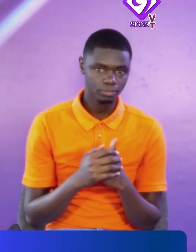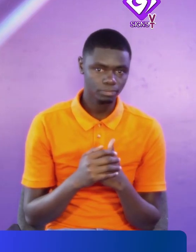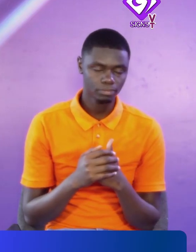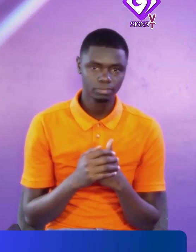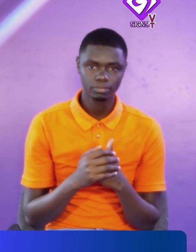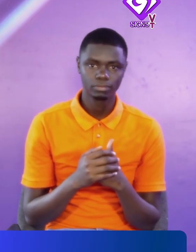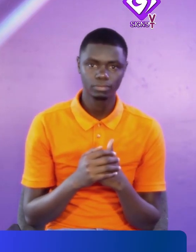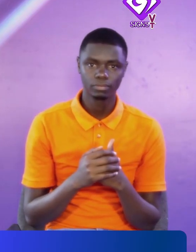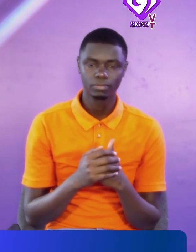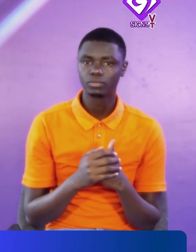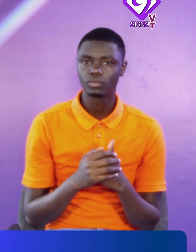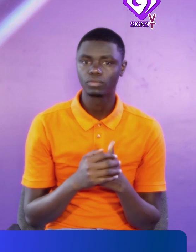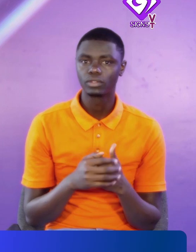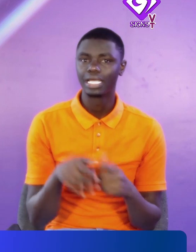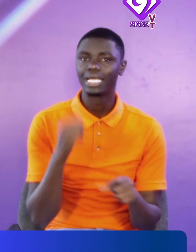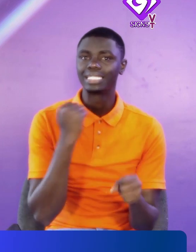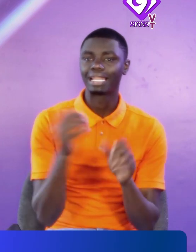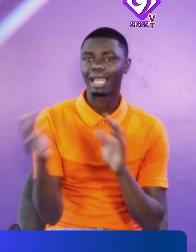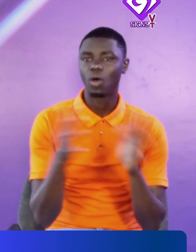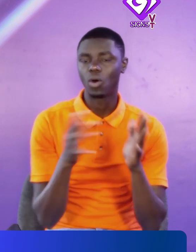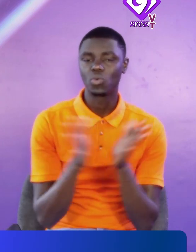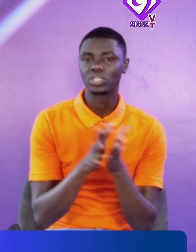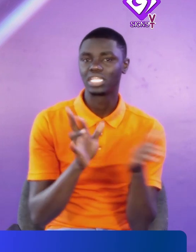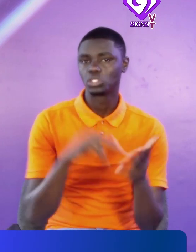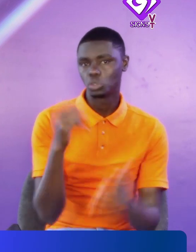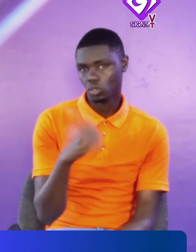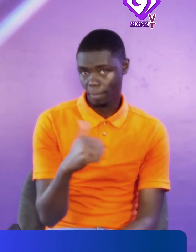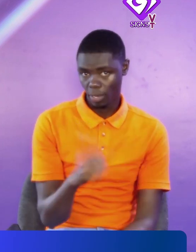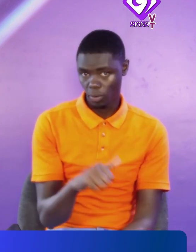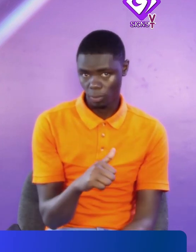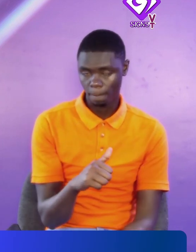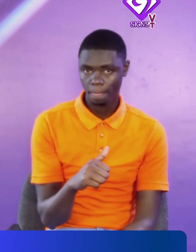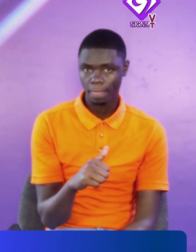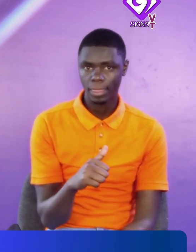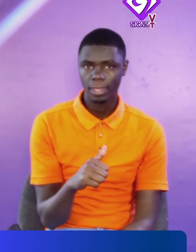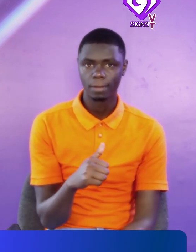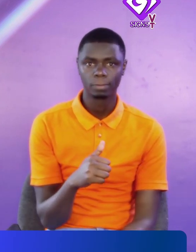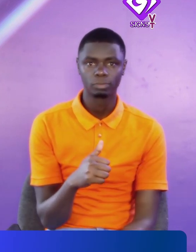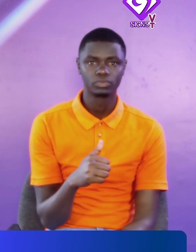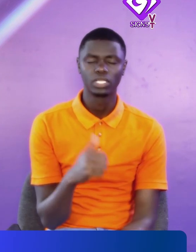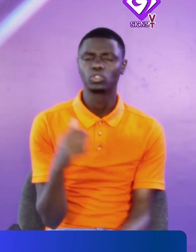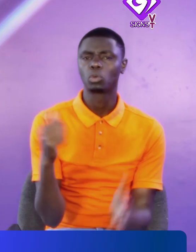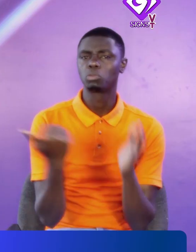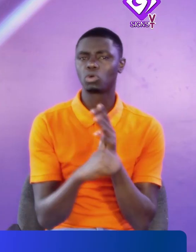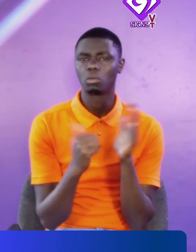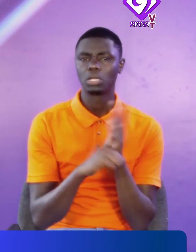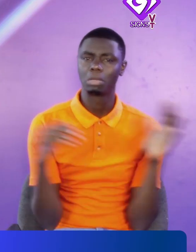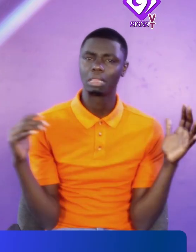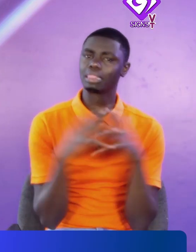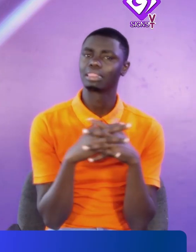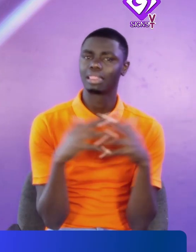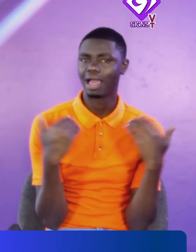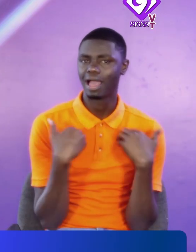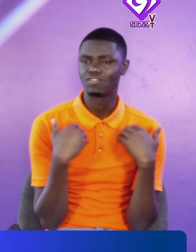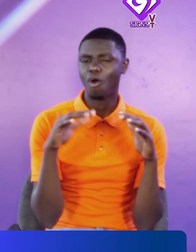period to be done with the registration. So you get unapata kuna shida mingi, changamoto mingi, ama unapata wanafanya